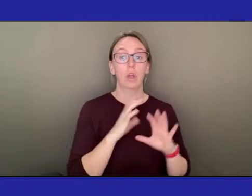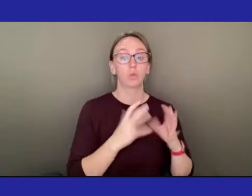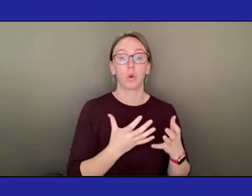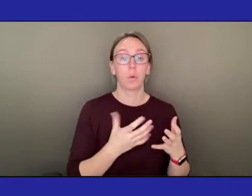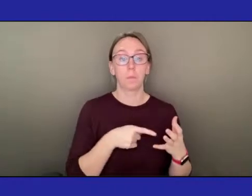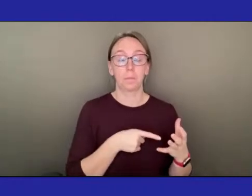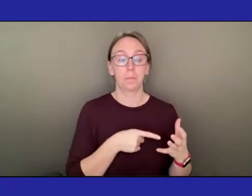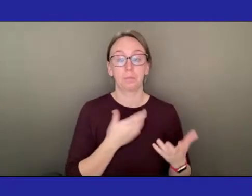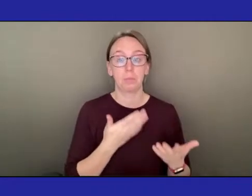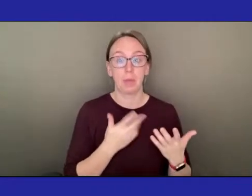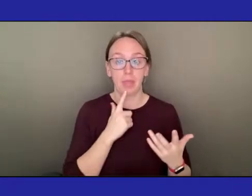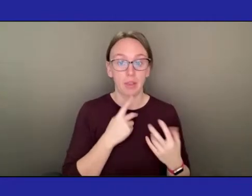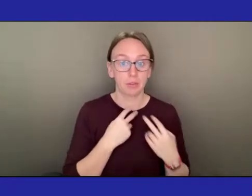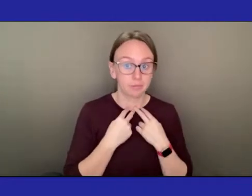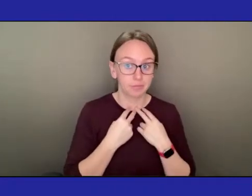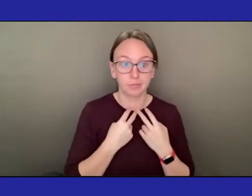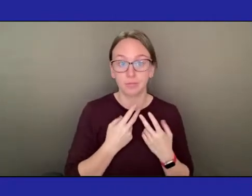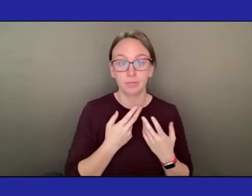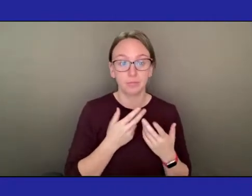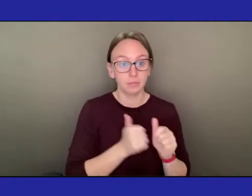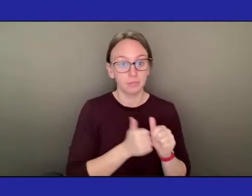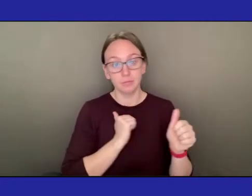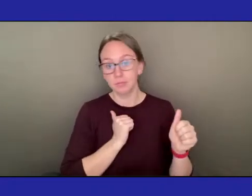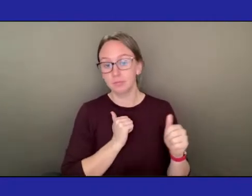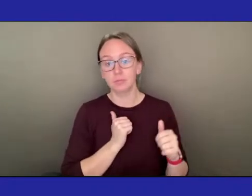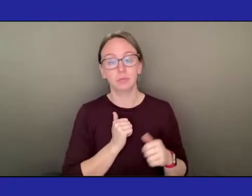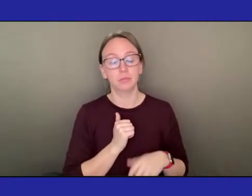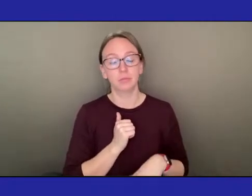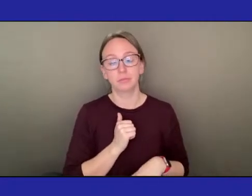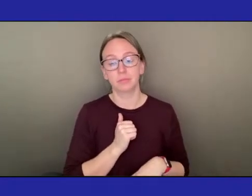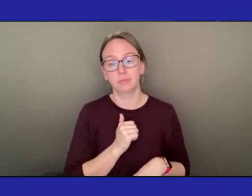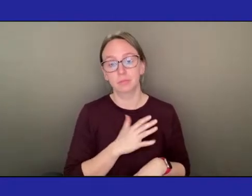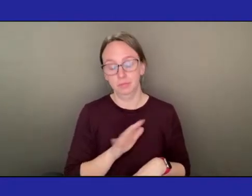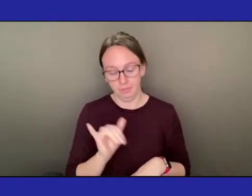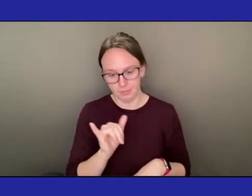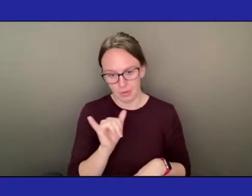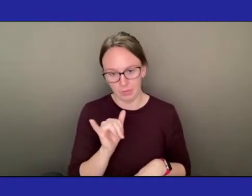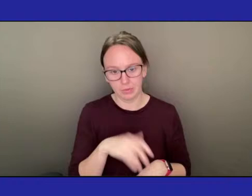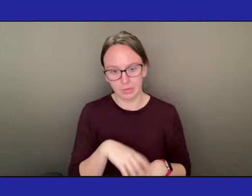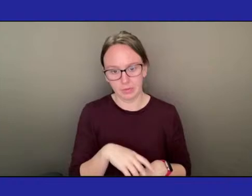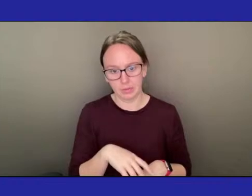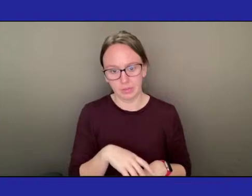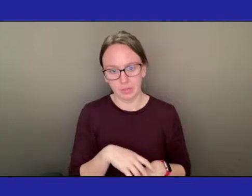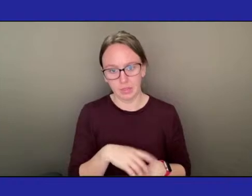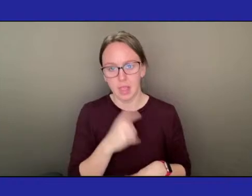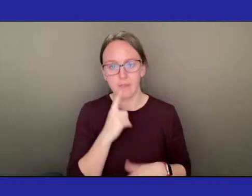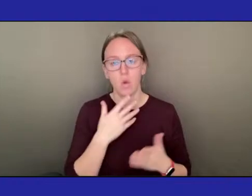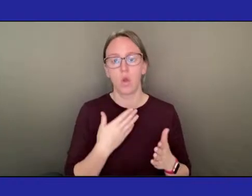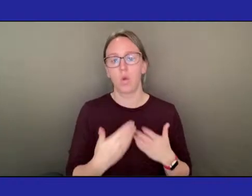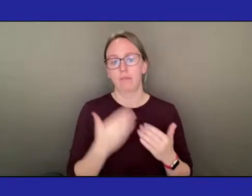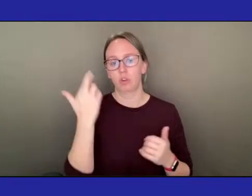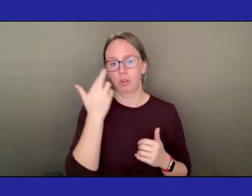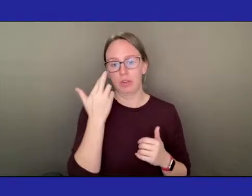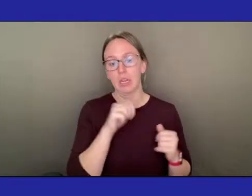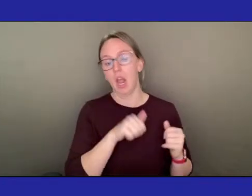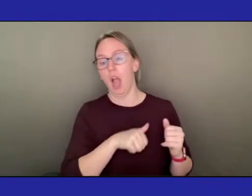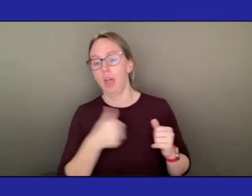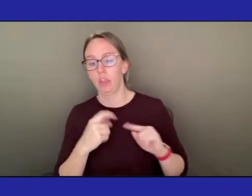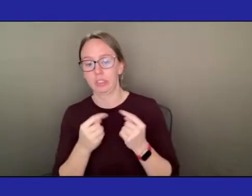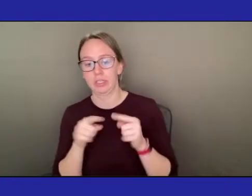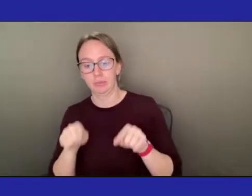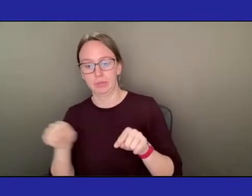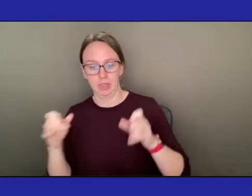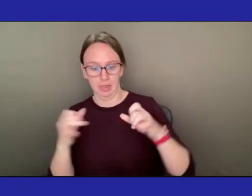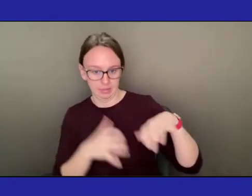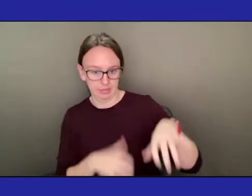tied up for apologies for whatever reason, the other teams can jump in and